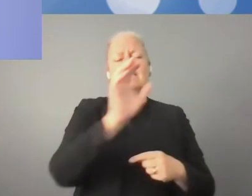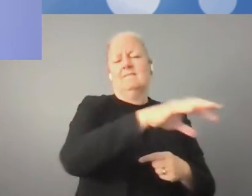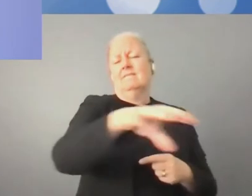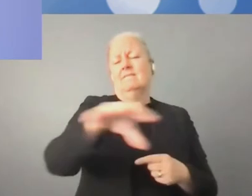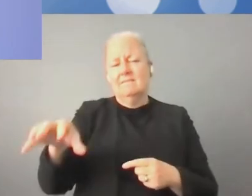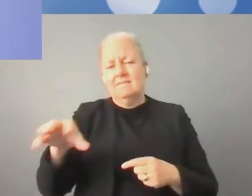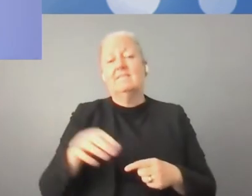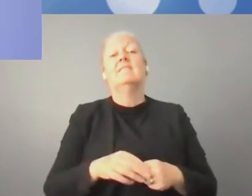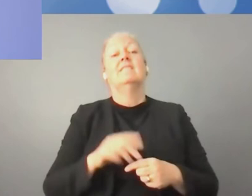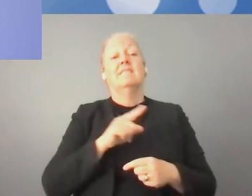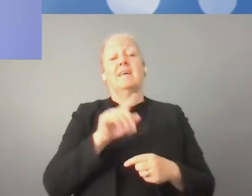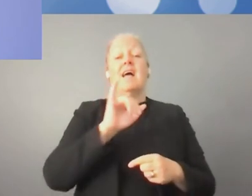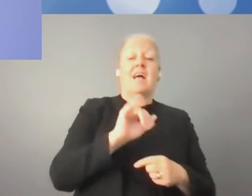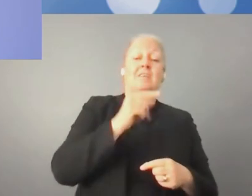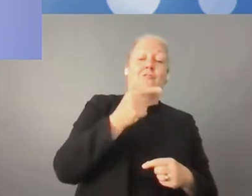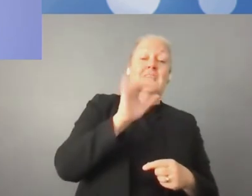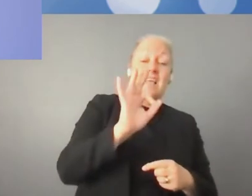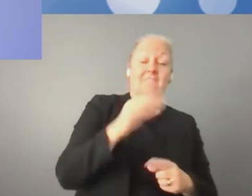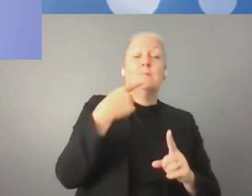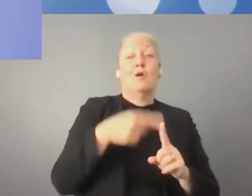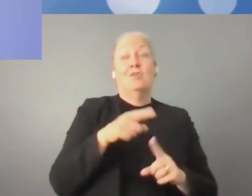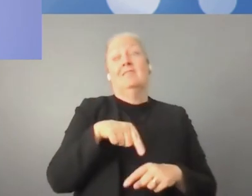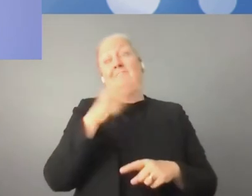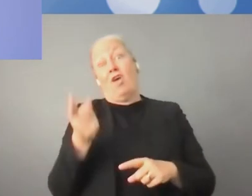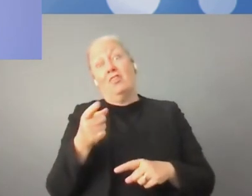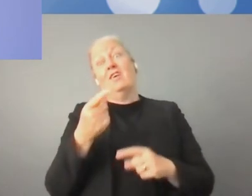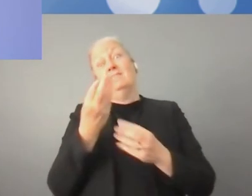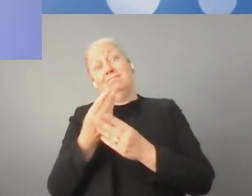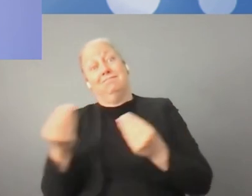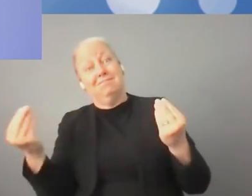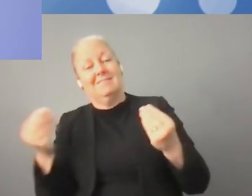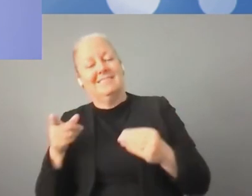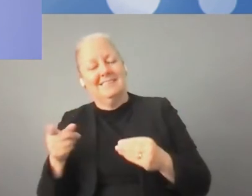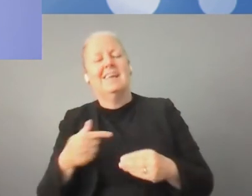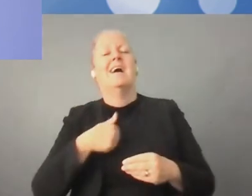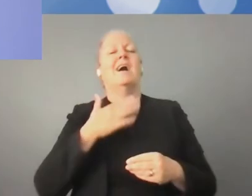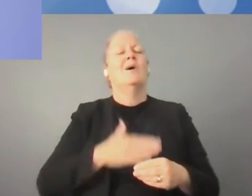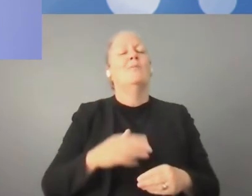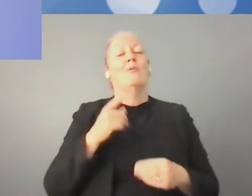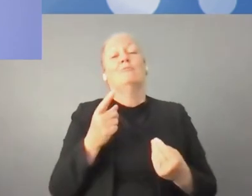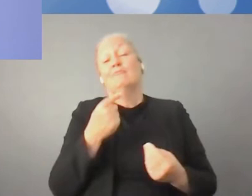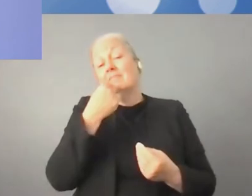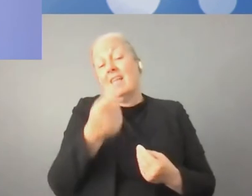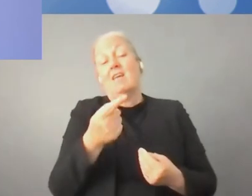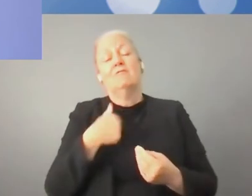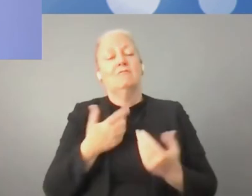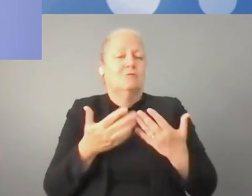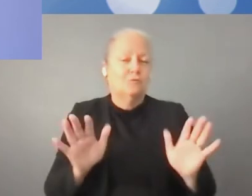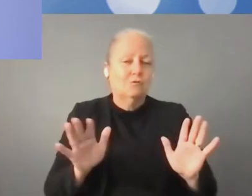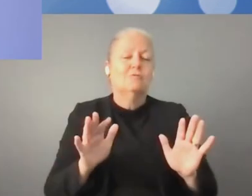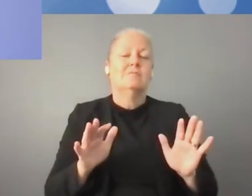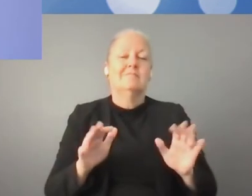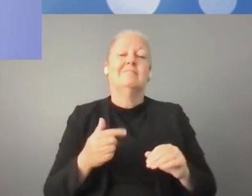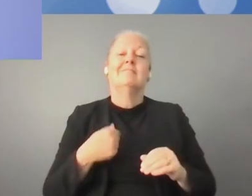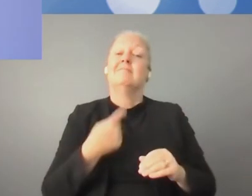many others but i would like in conclusion to as i promised in the beginning say a word